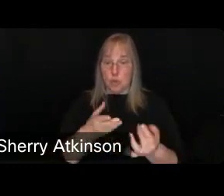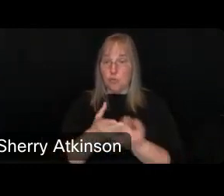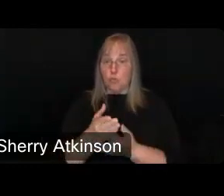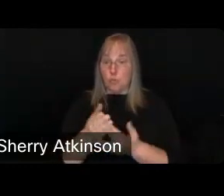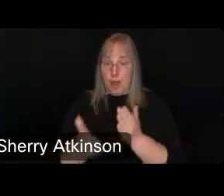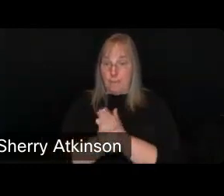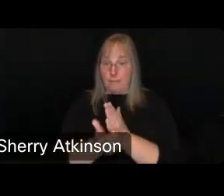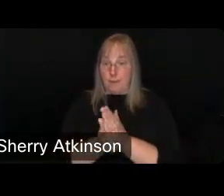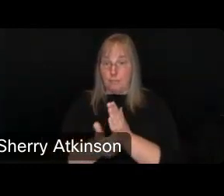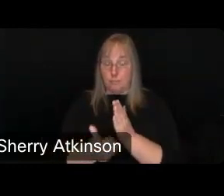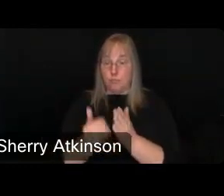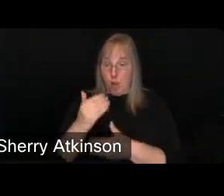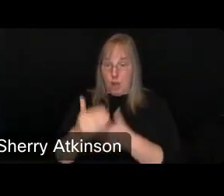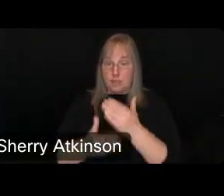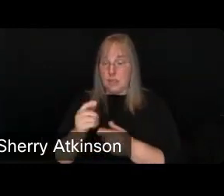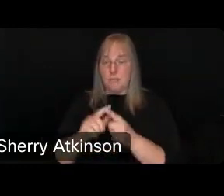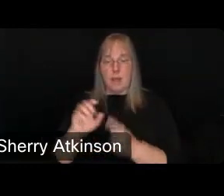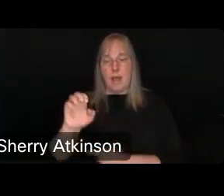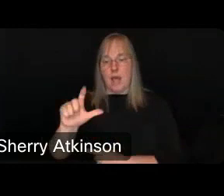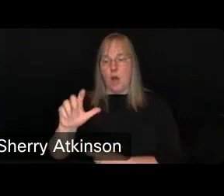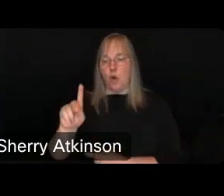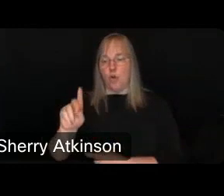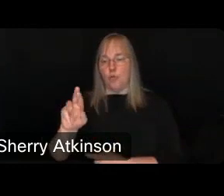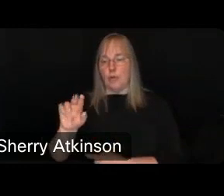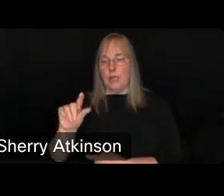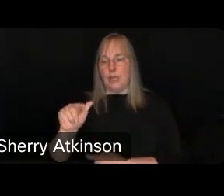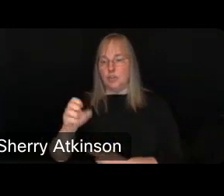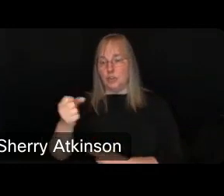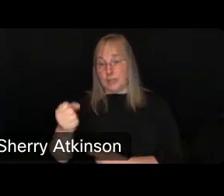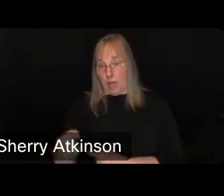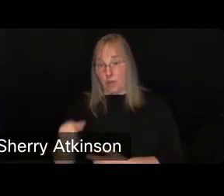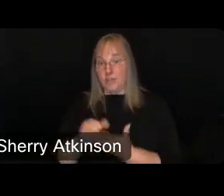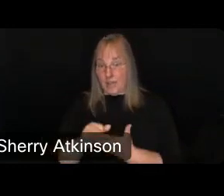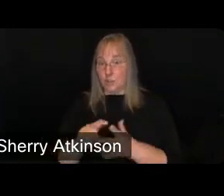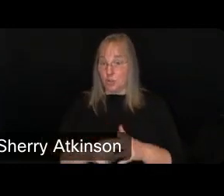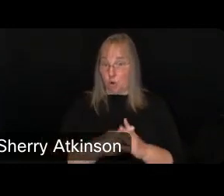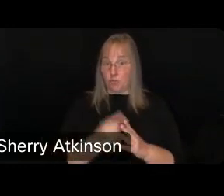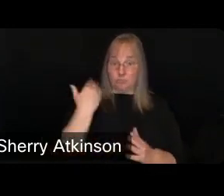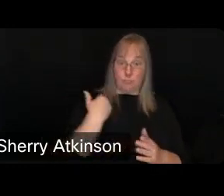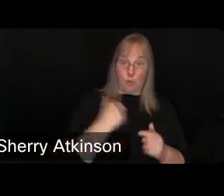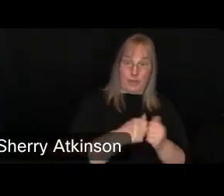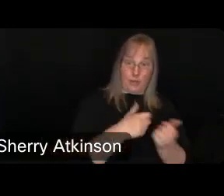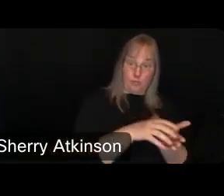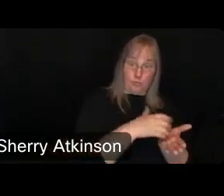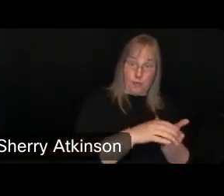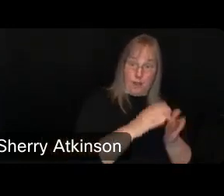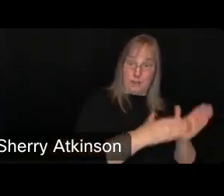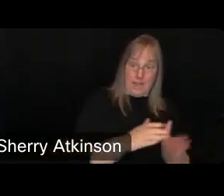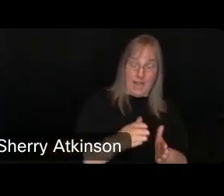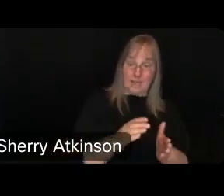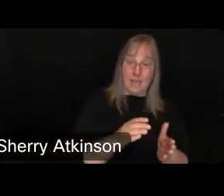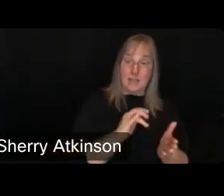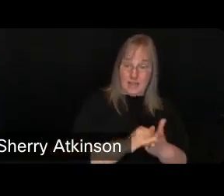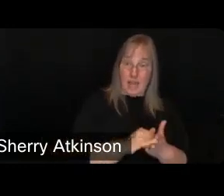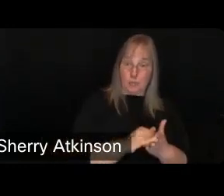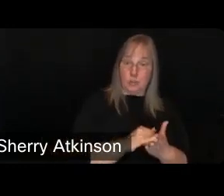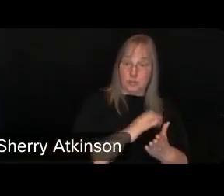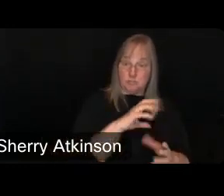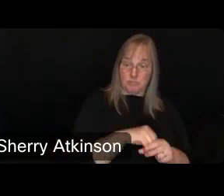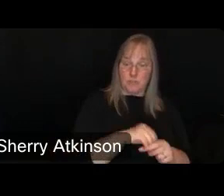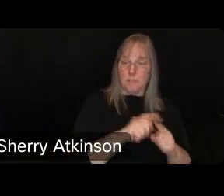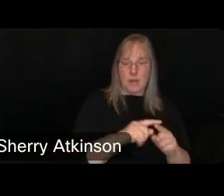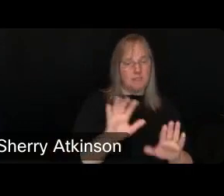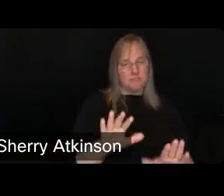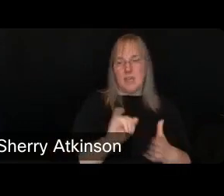However, Elk Ridge South, that was an activity center when we went in with the draft plan, but that came out and that area has been prioritized for